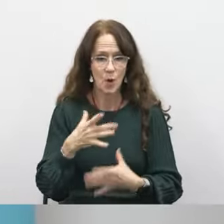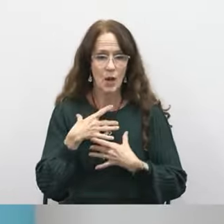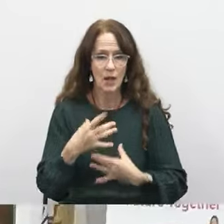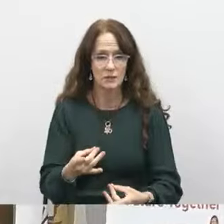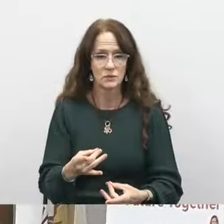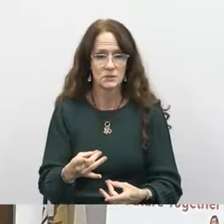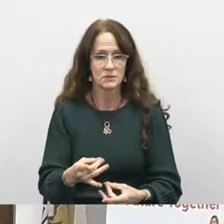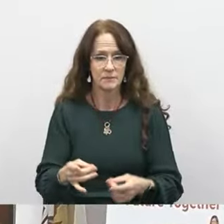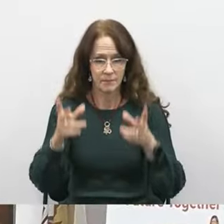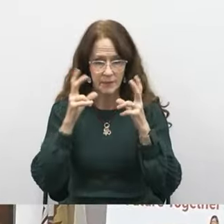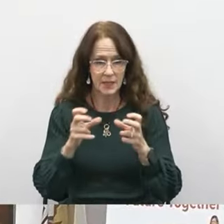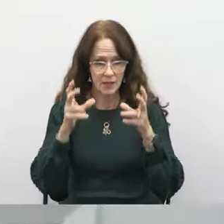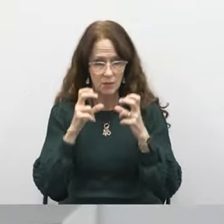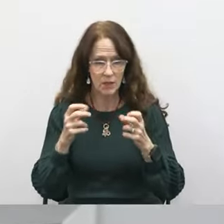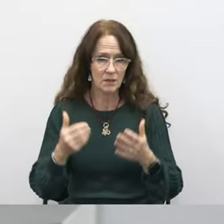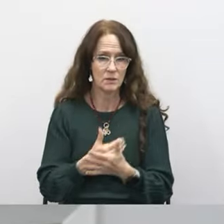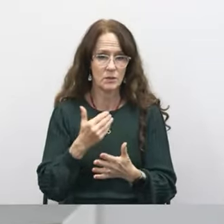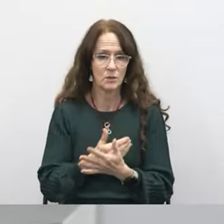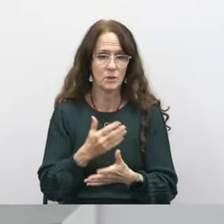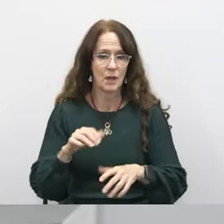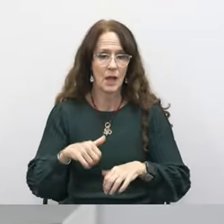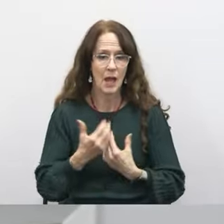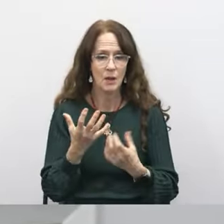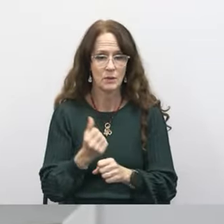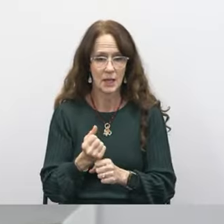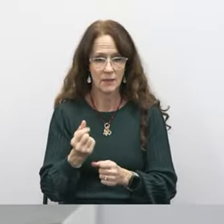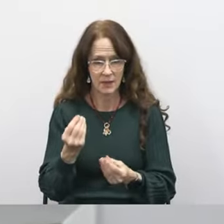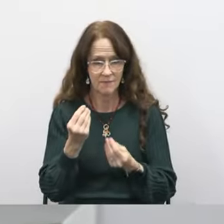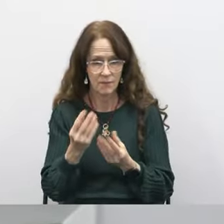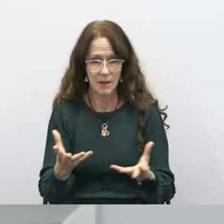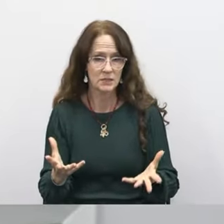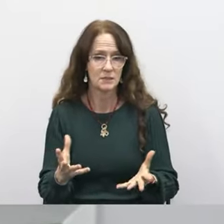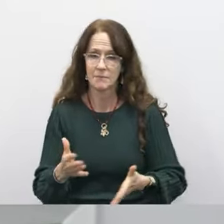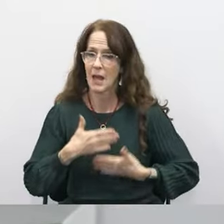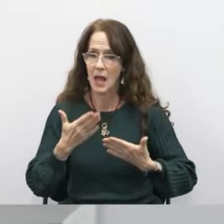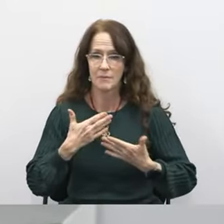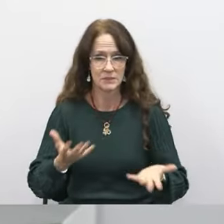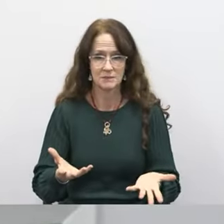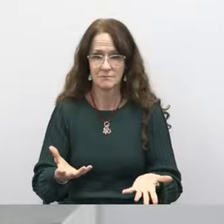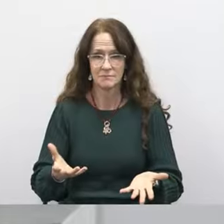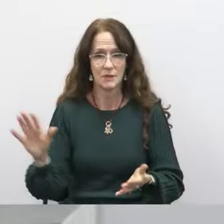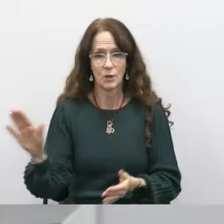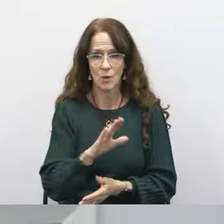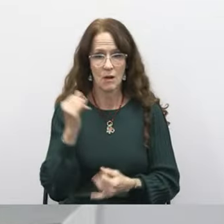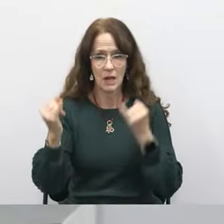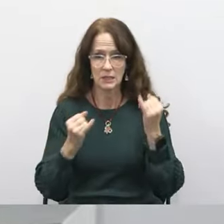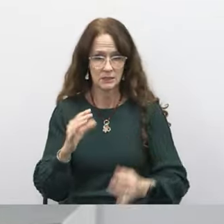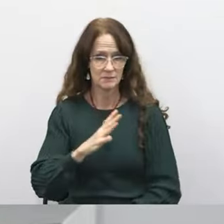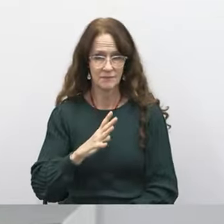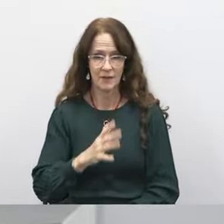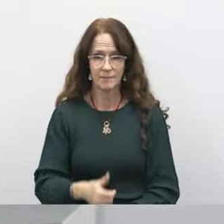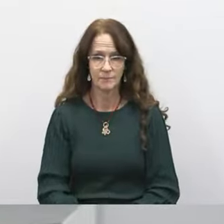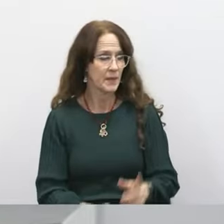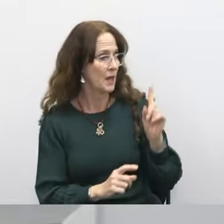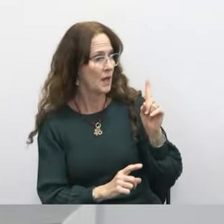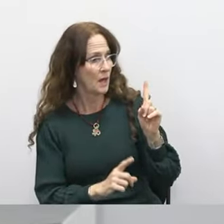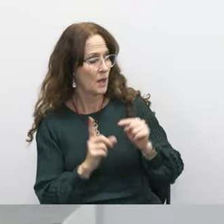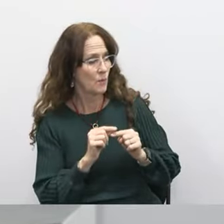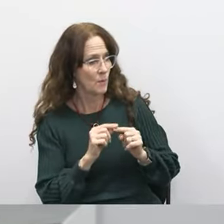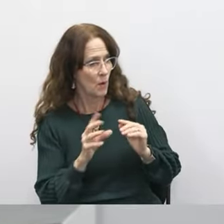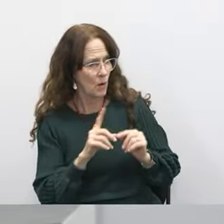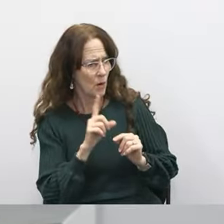in updates, the way to receive updates. So happy to entertain your ideas for that. And one more